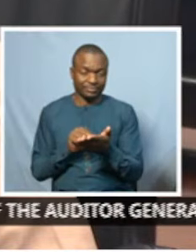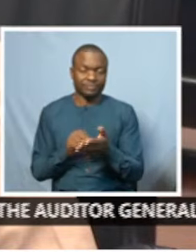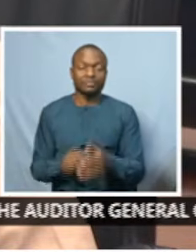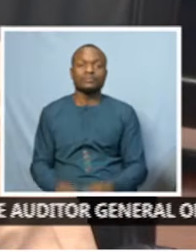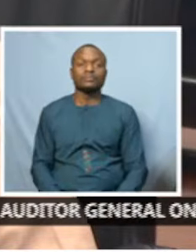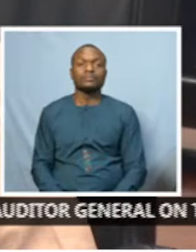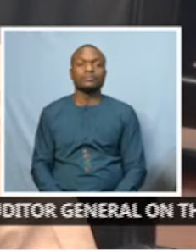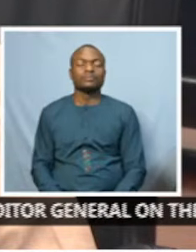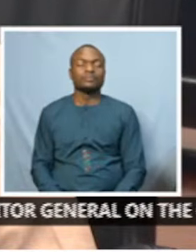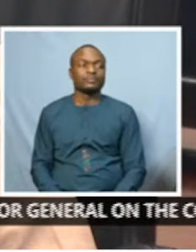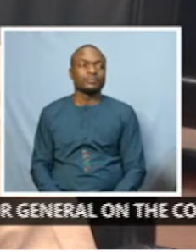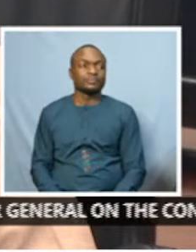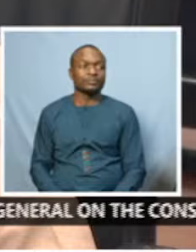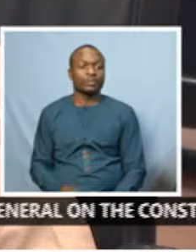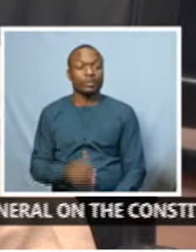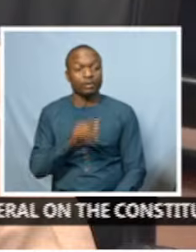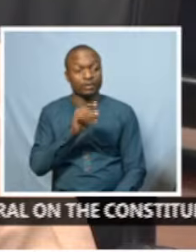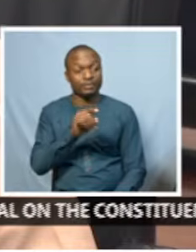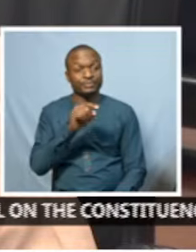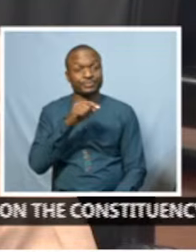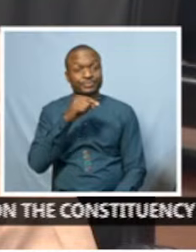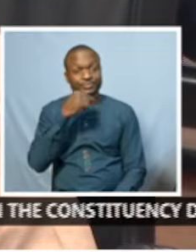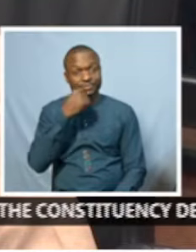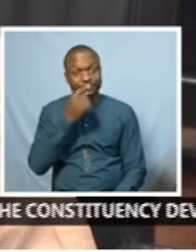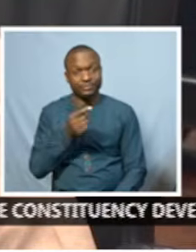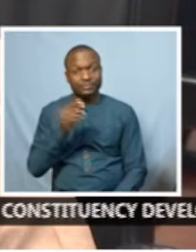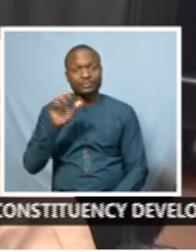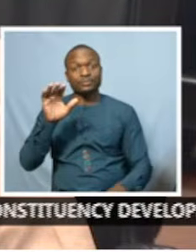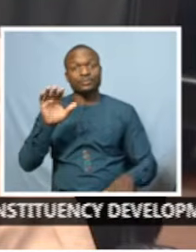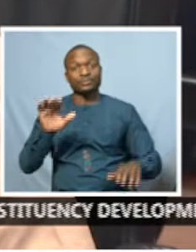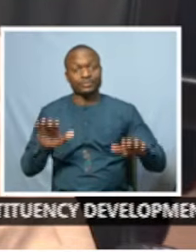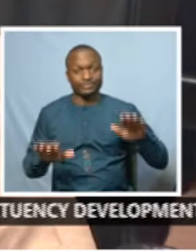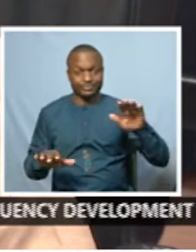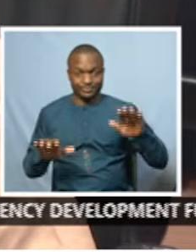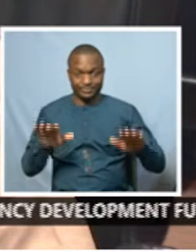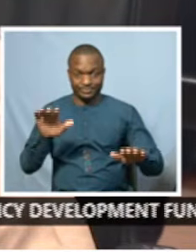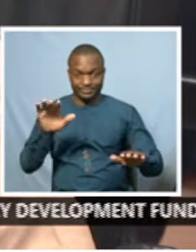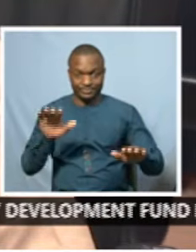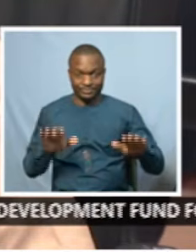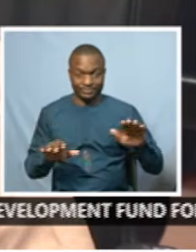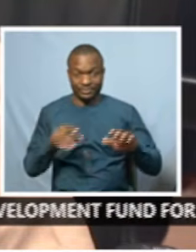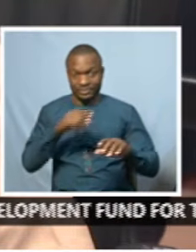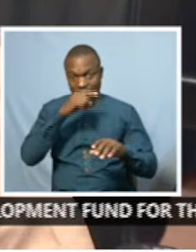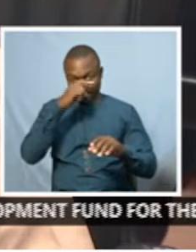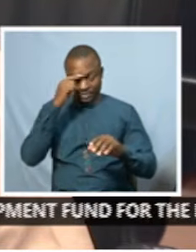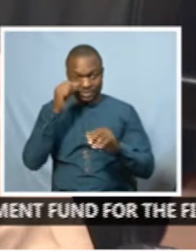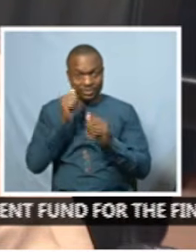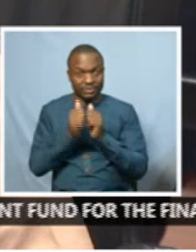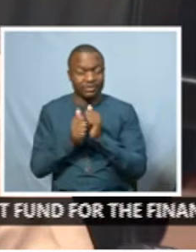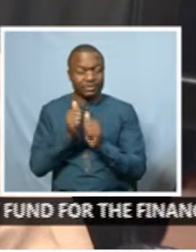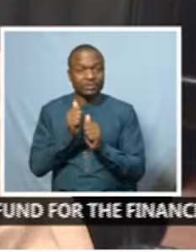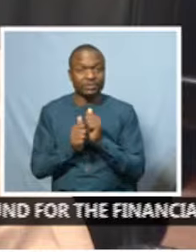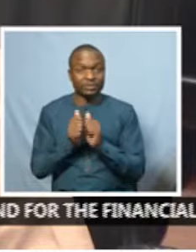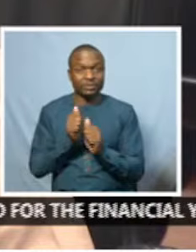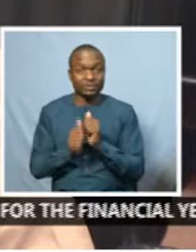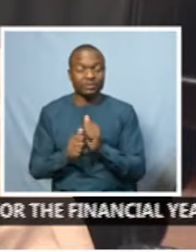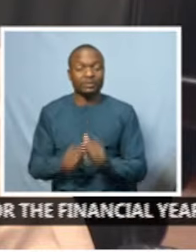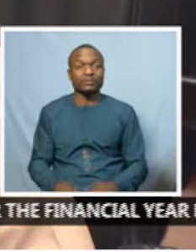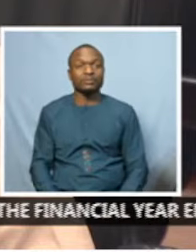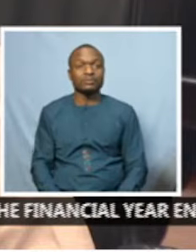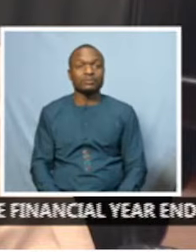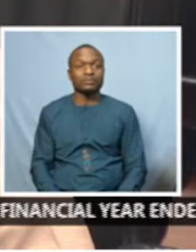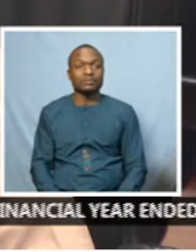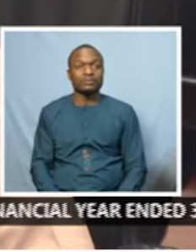and you are saying the balance is due to